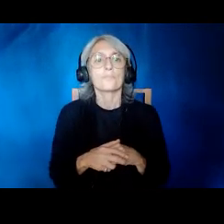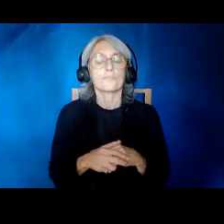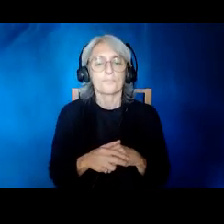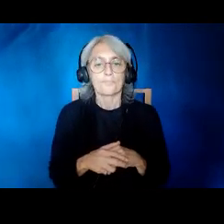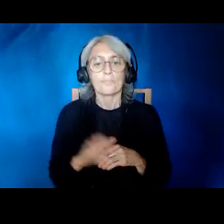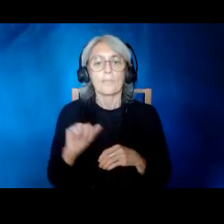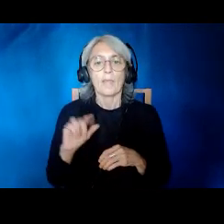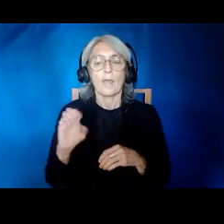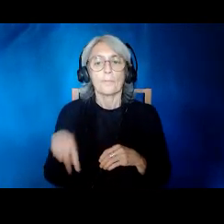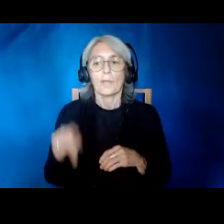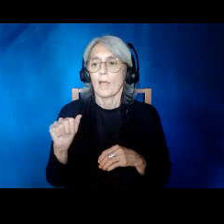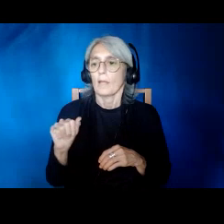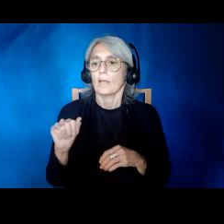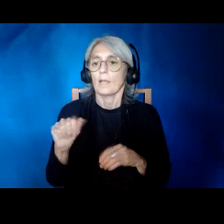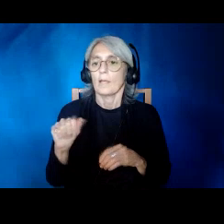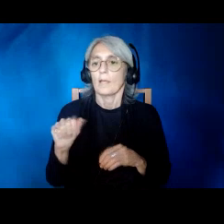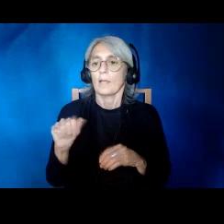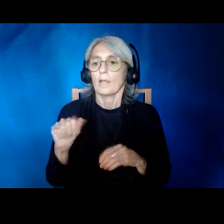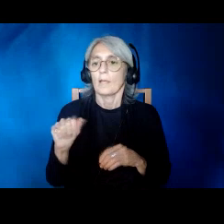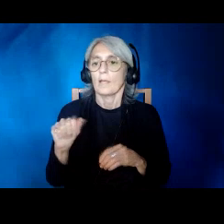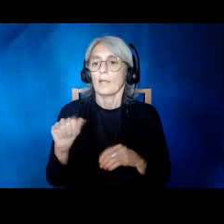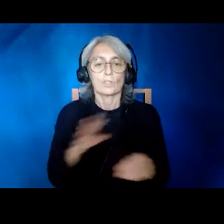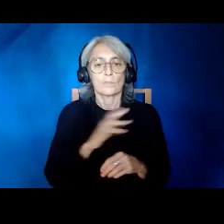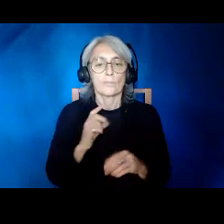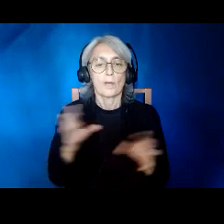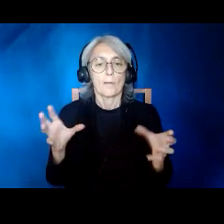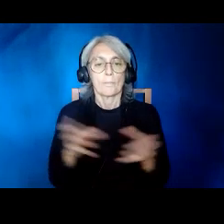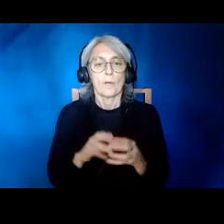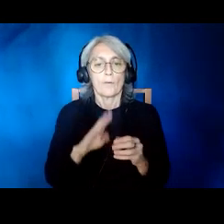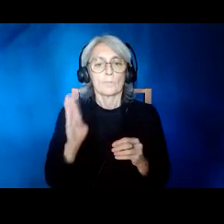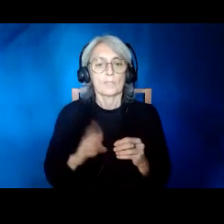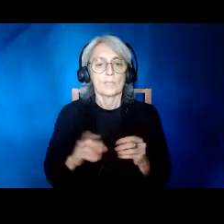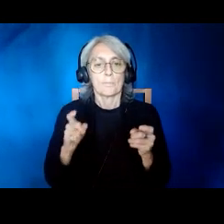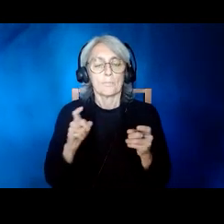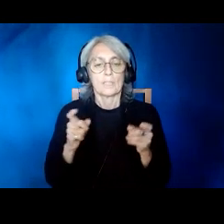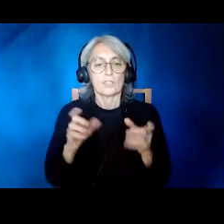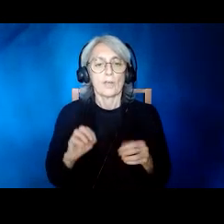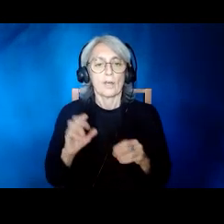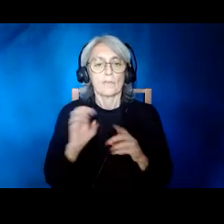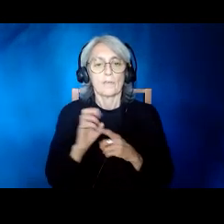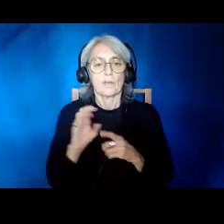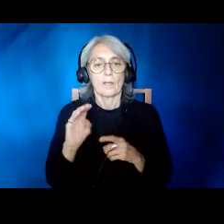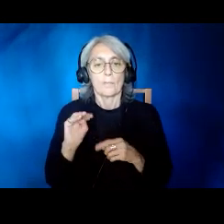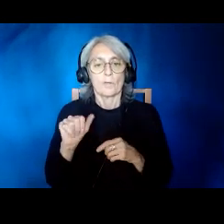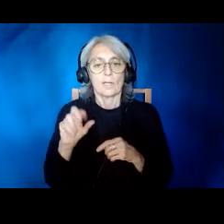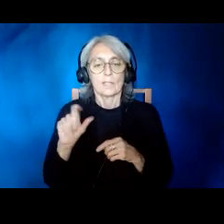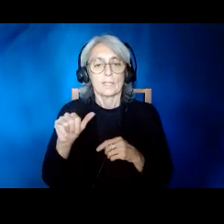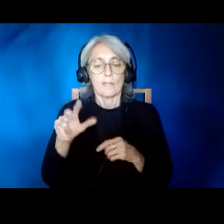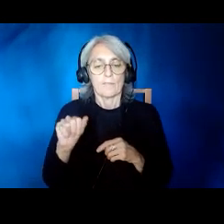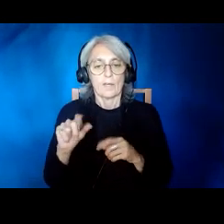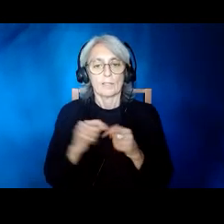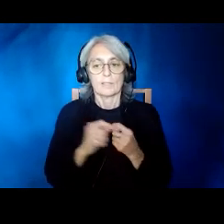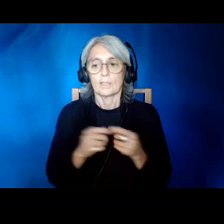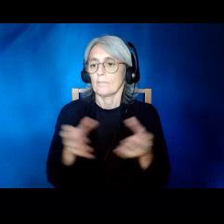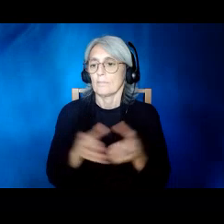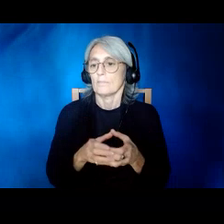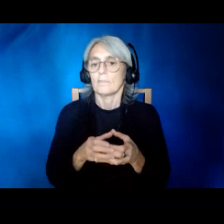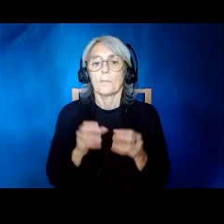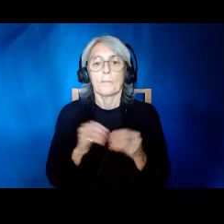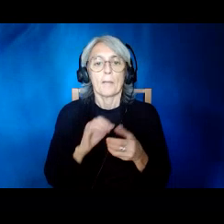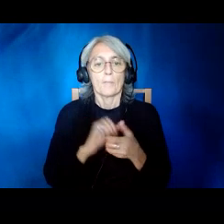and the California Air Resources Board, they met with Brazilian Minister of Environment Marina Silva and her team to strengthen partnership aimed